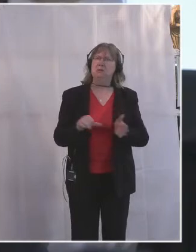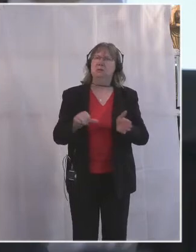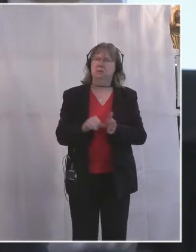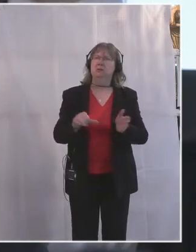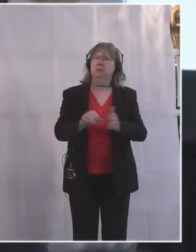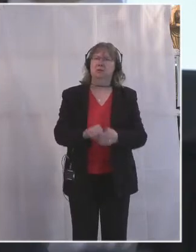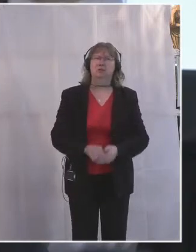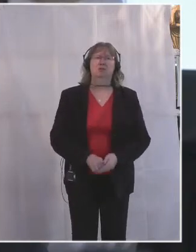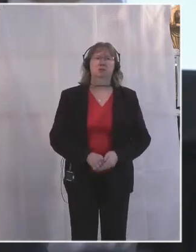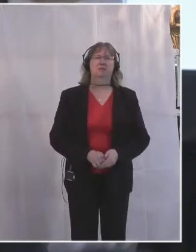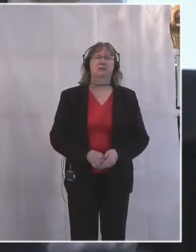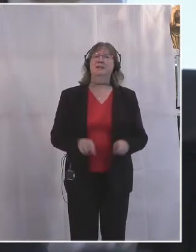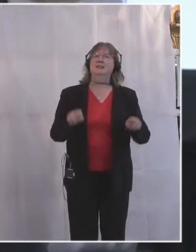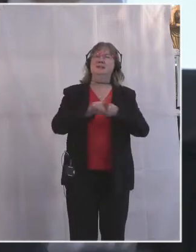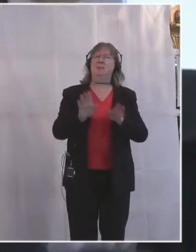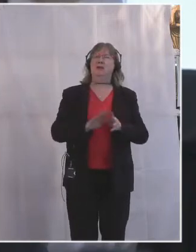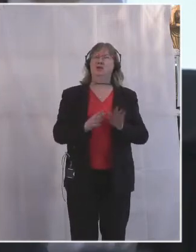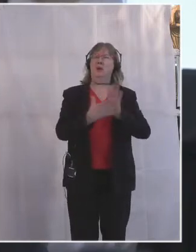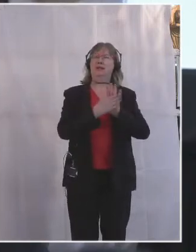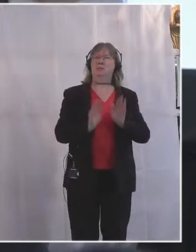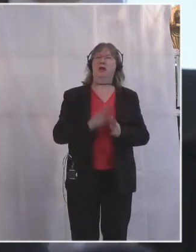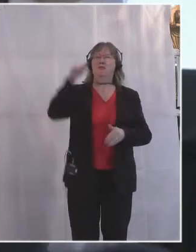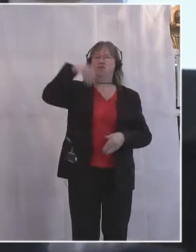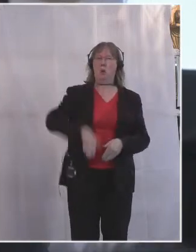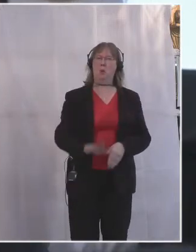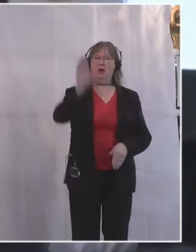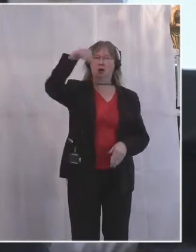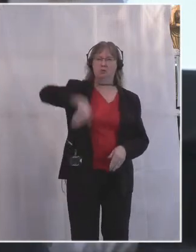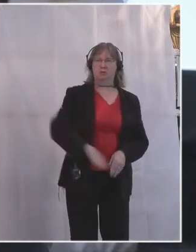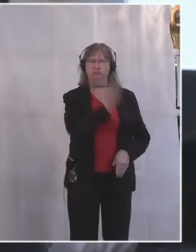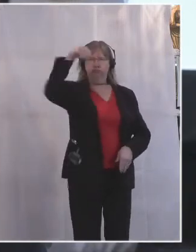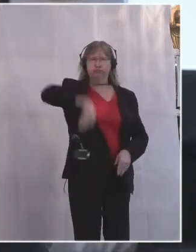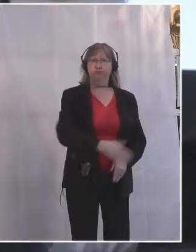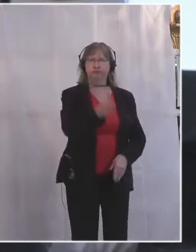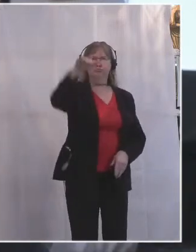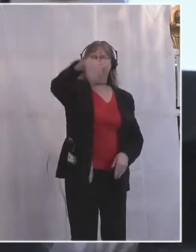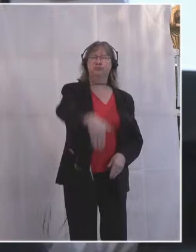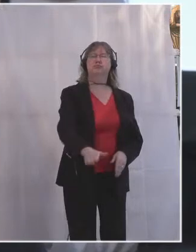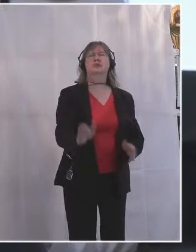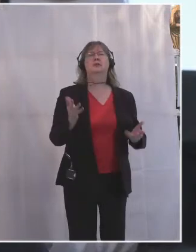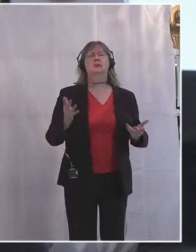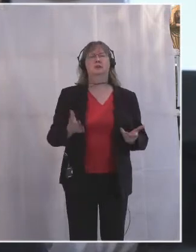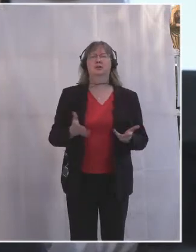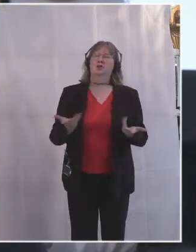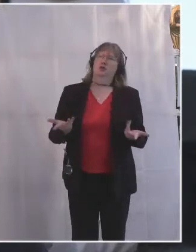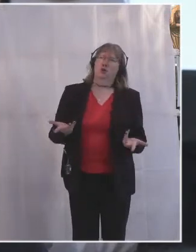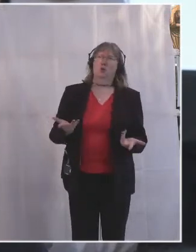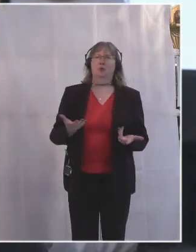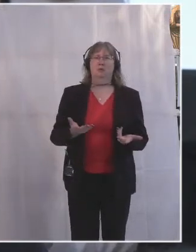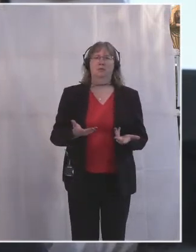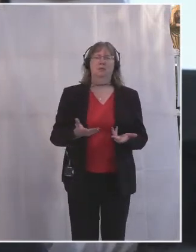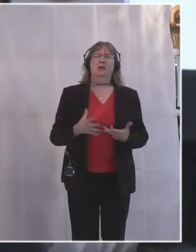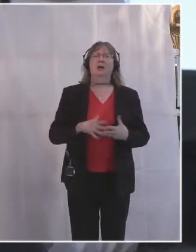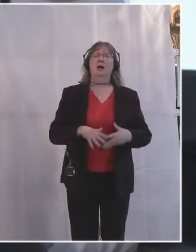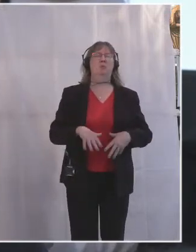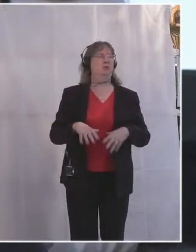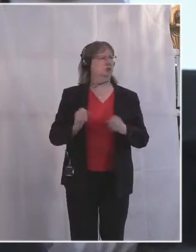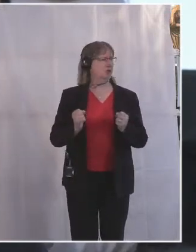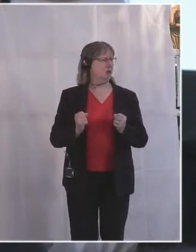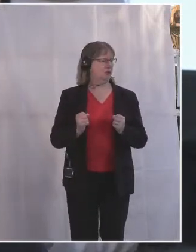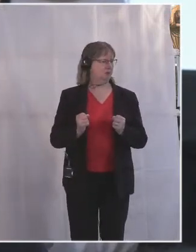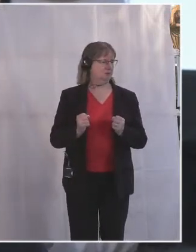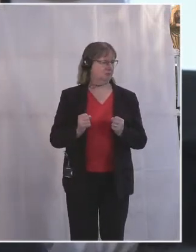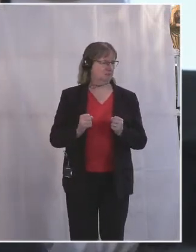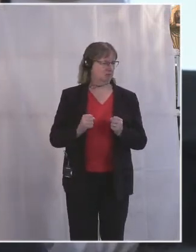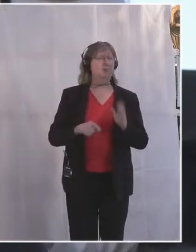it's like a roller coaster, and so I'm going to really use this metaphor. So I'm going to start with the lows